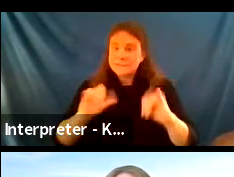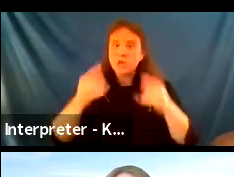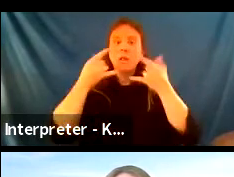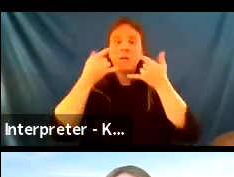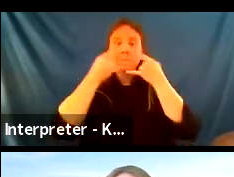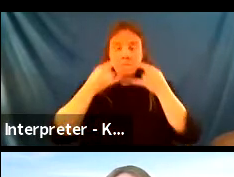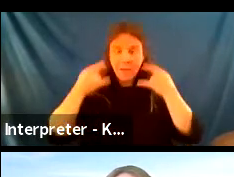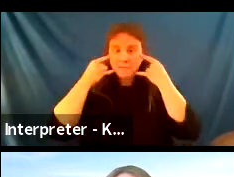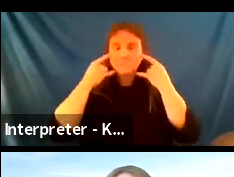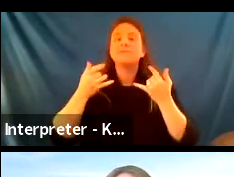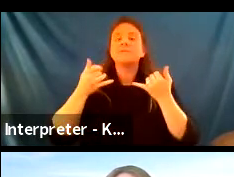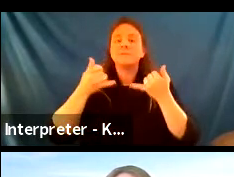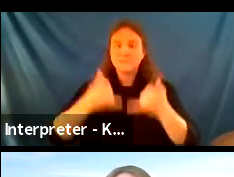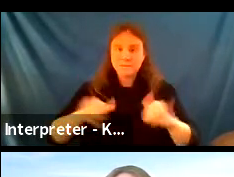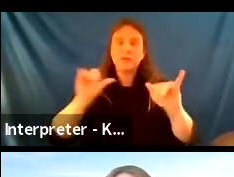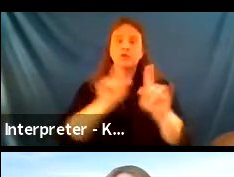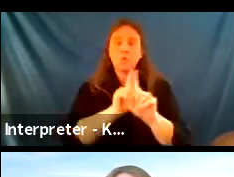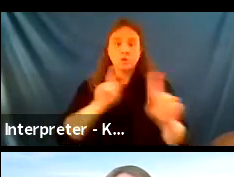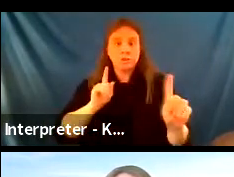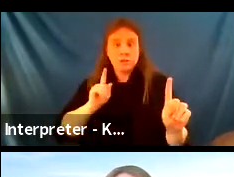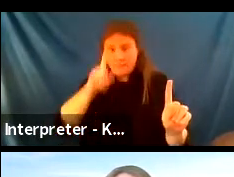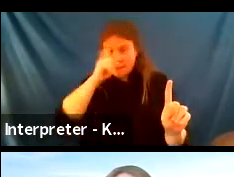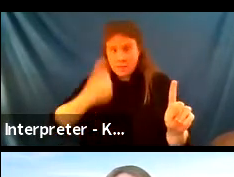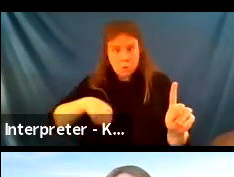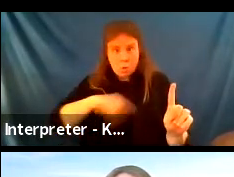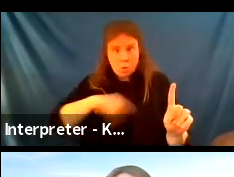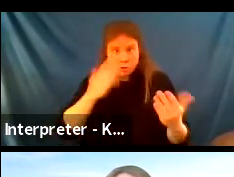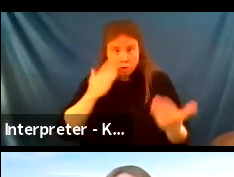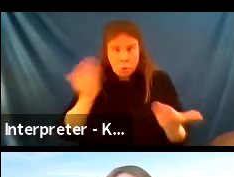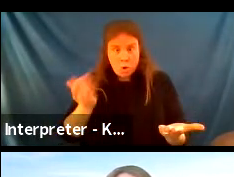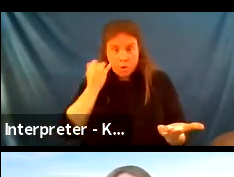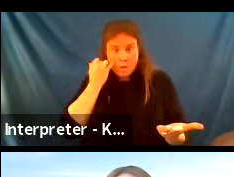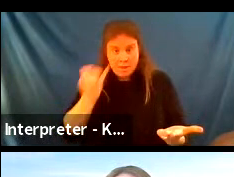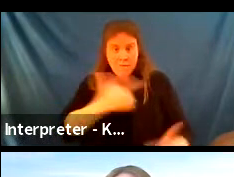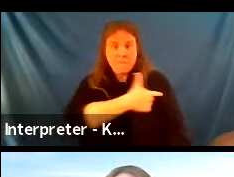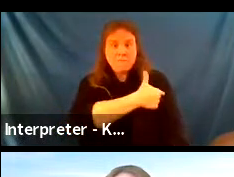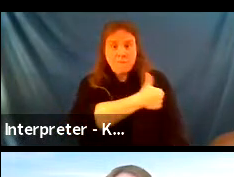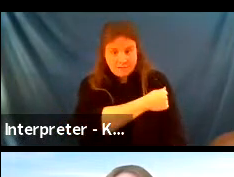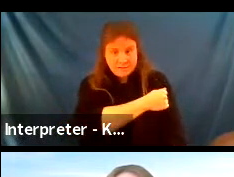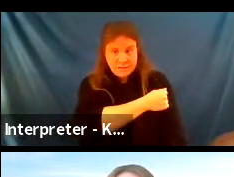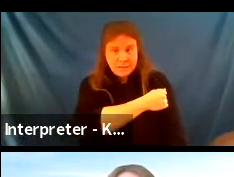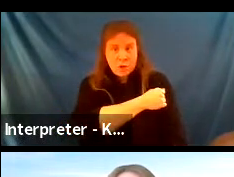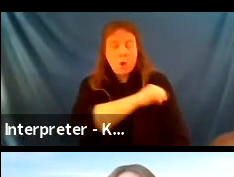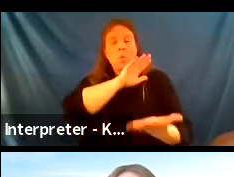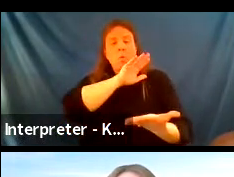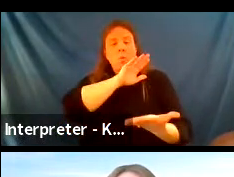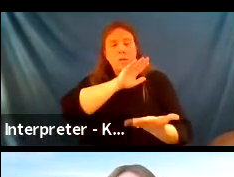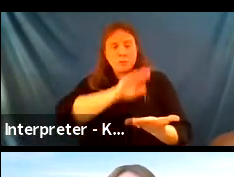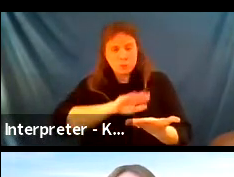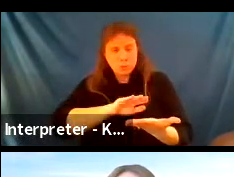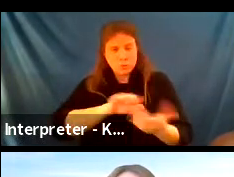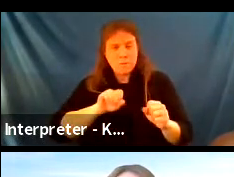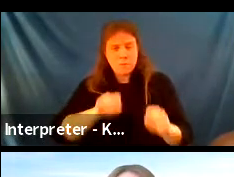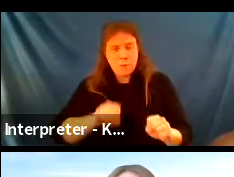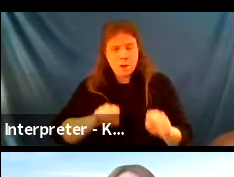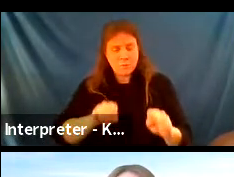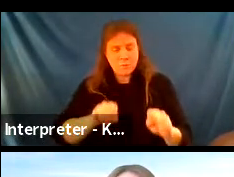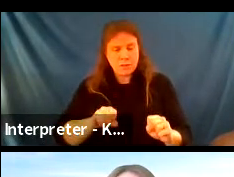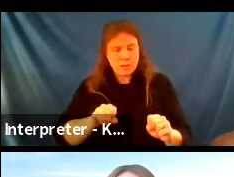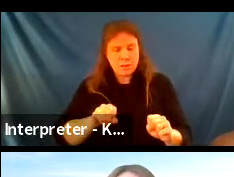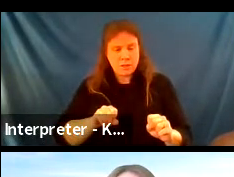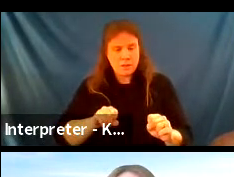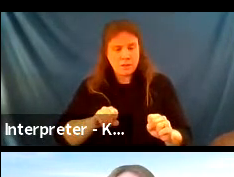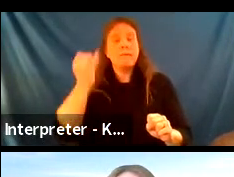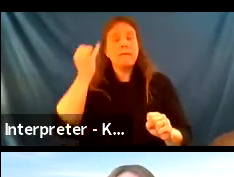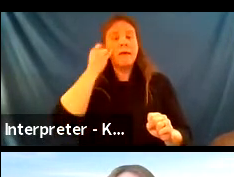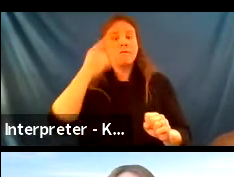distancing because we don't know yet whether these vaccines reduce the possibility of you getting exposed